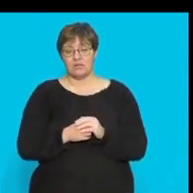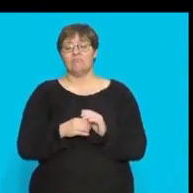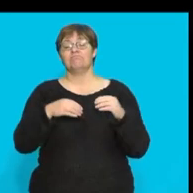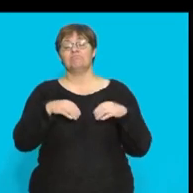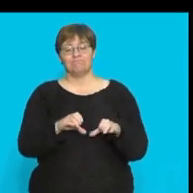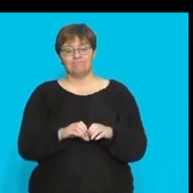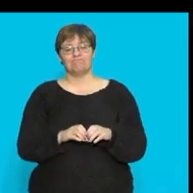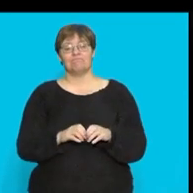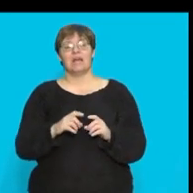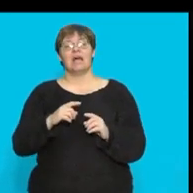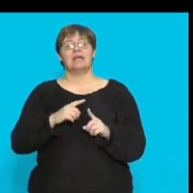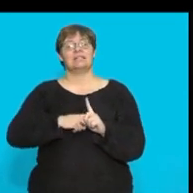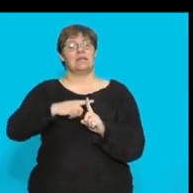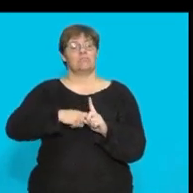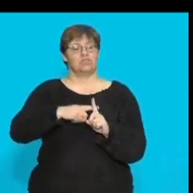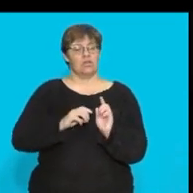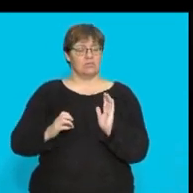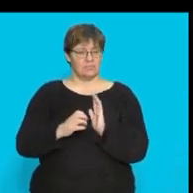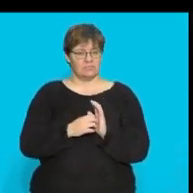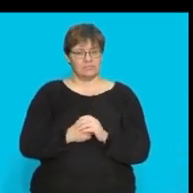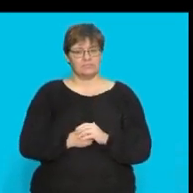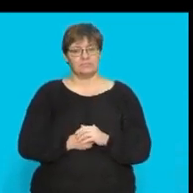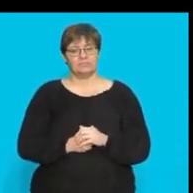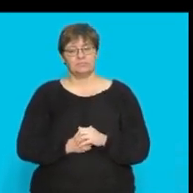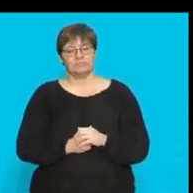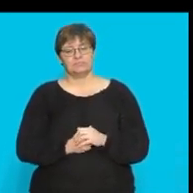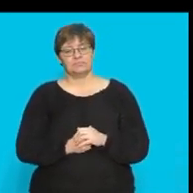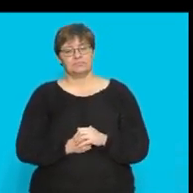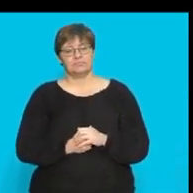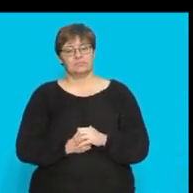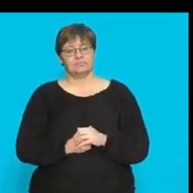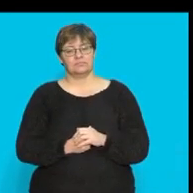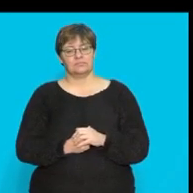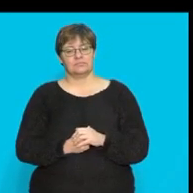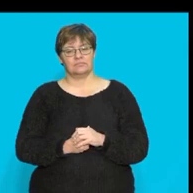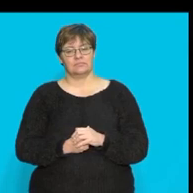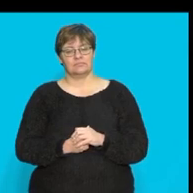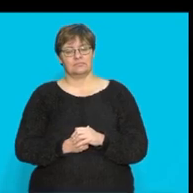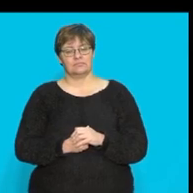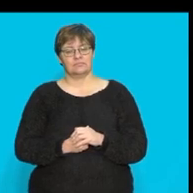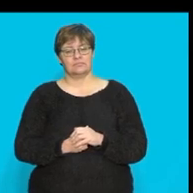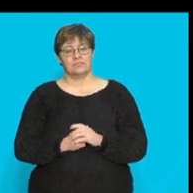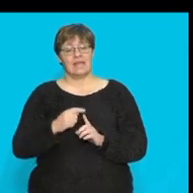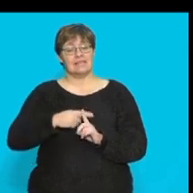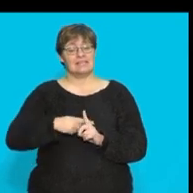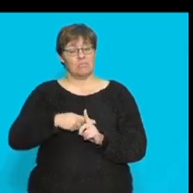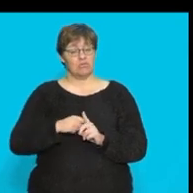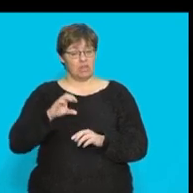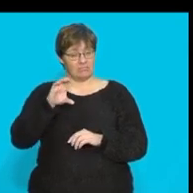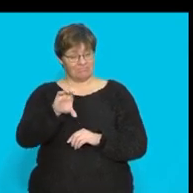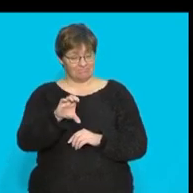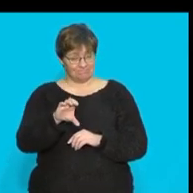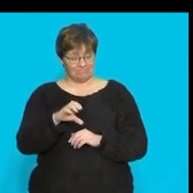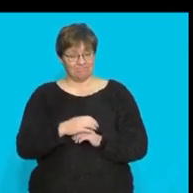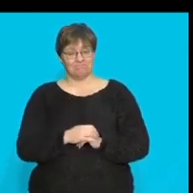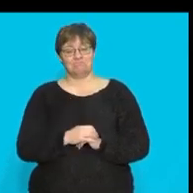underneath that there's a temperature chart. Oh, we're going to go back. There's a temperature chart, and that temperature chart,